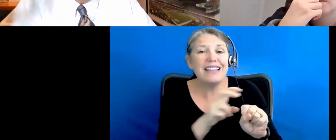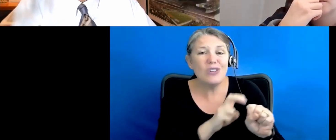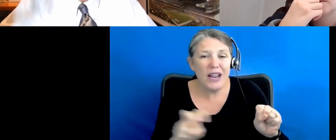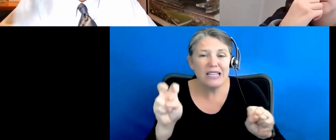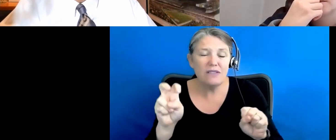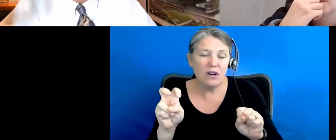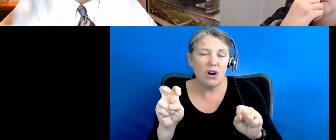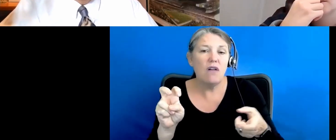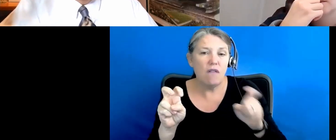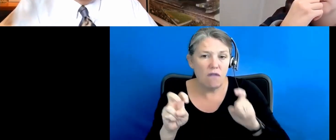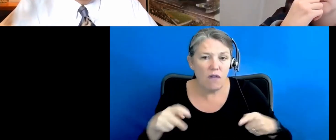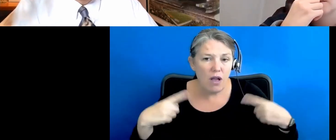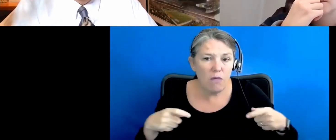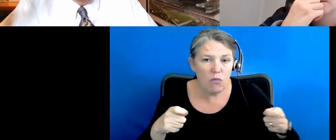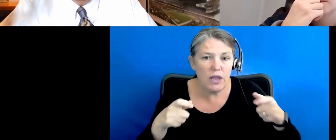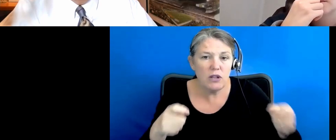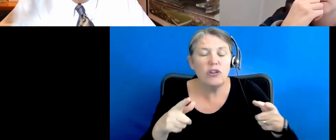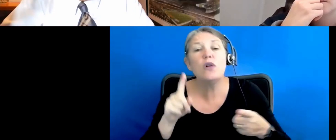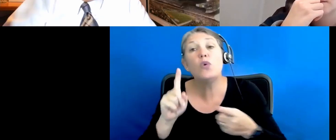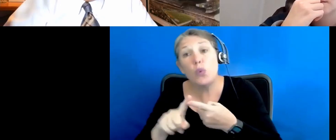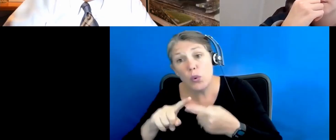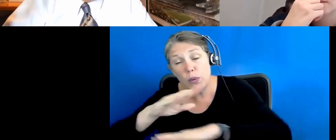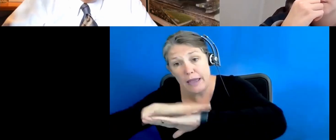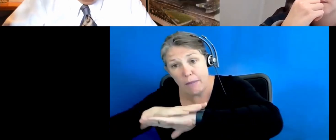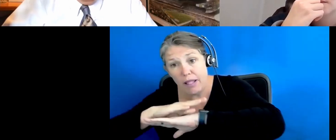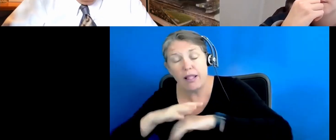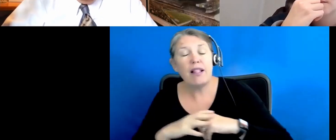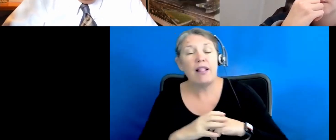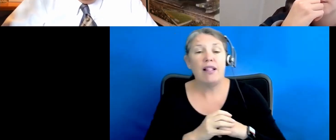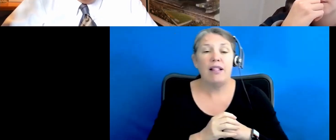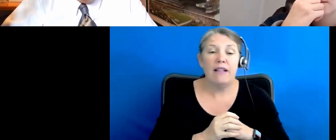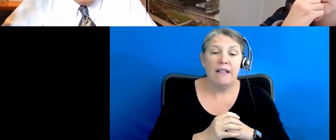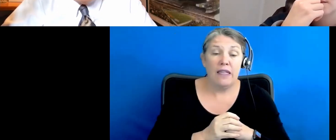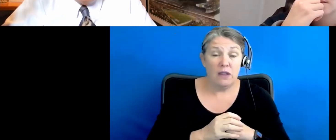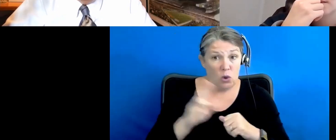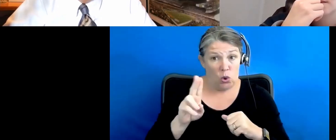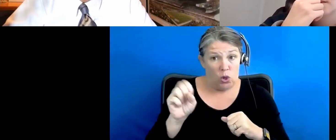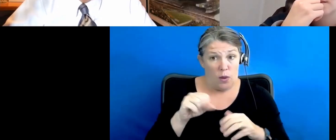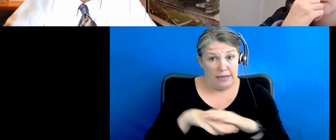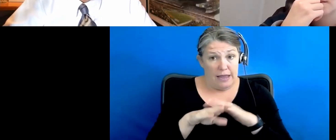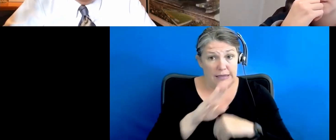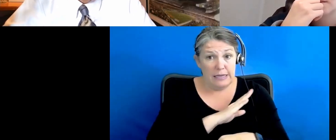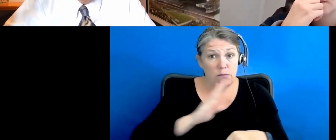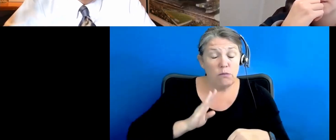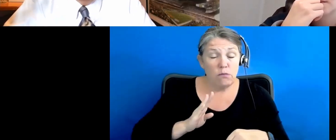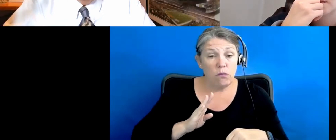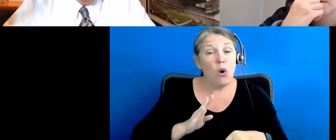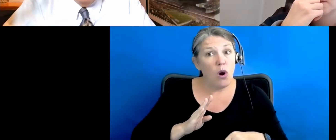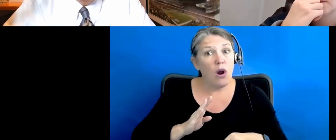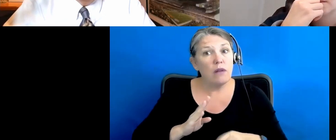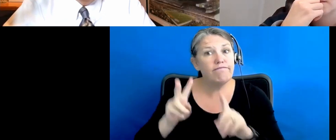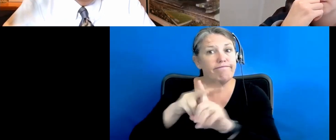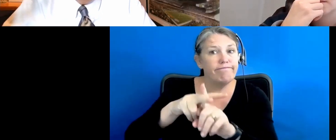this wheelchair onto an examination chair. So the U.S. Access Board then was tasked with